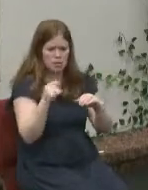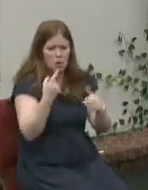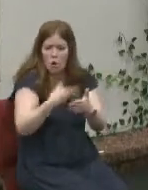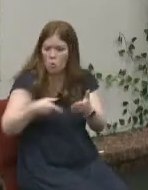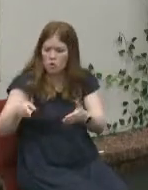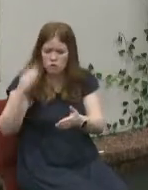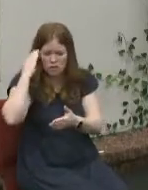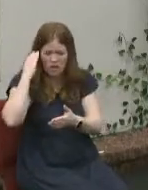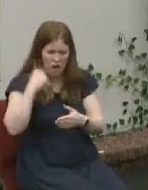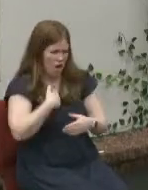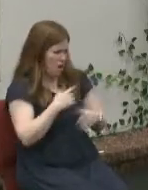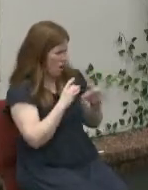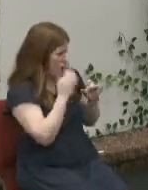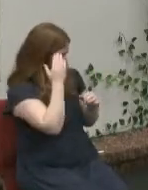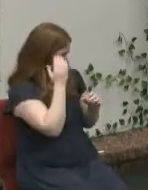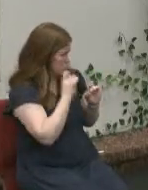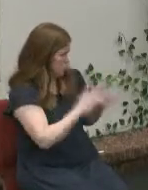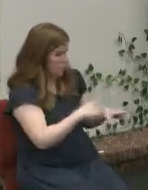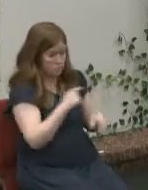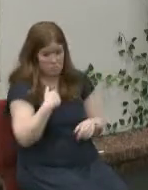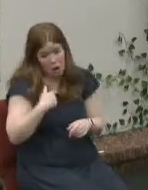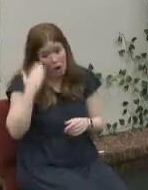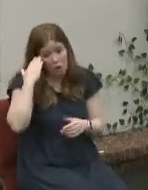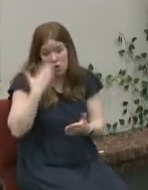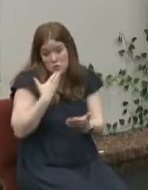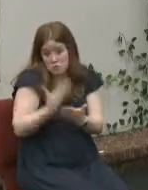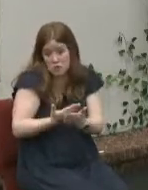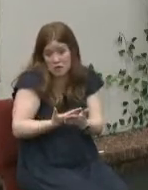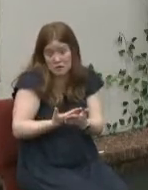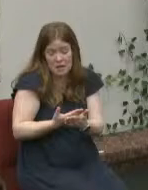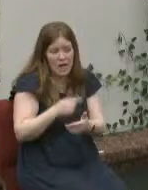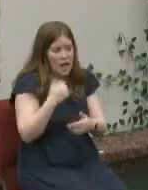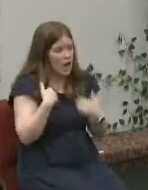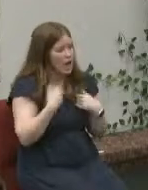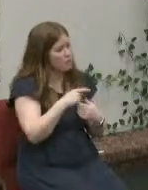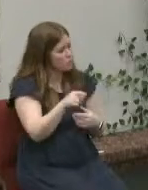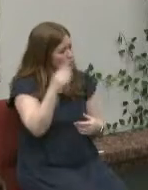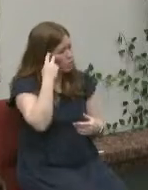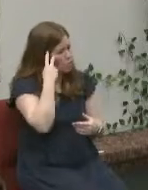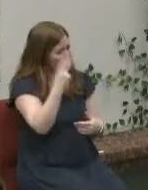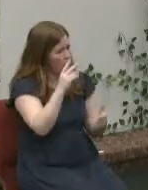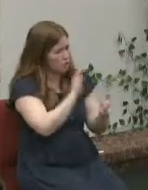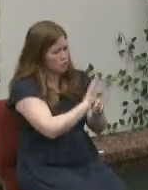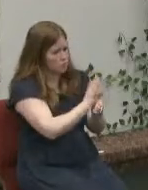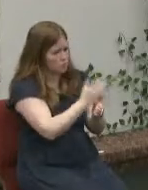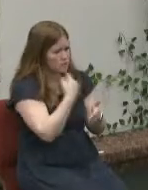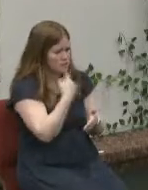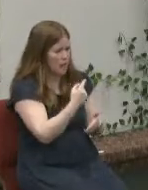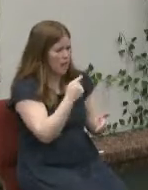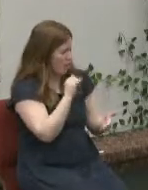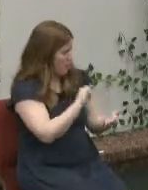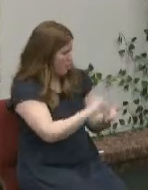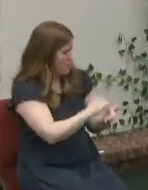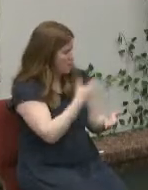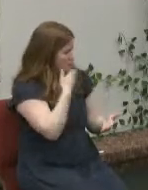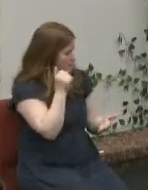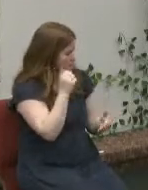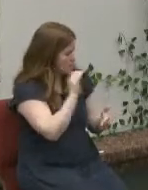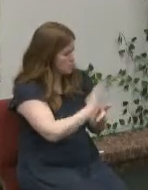i thought it was great i thought it was terrible have you ever thought that you watched a movie what did you oh i really love that movie oh that was the worst movie ever